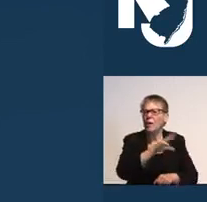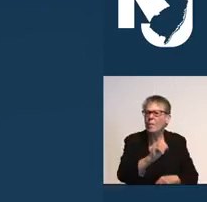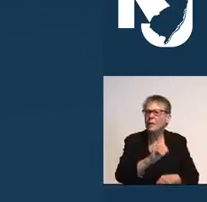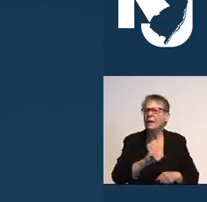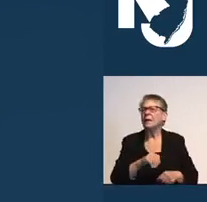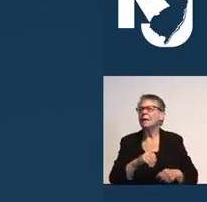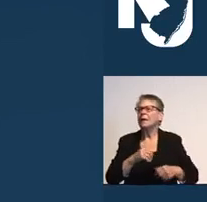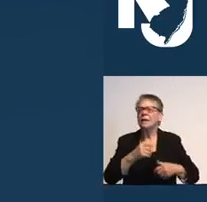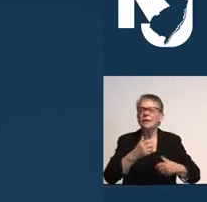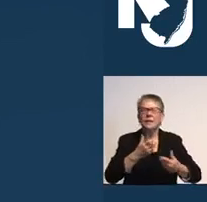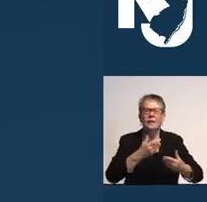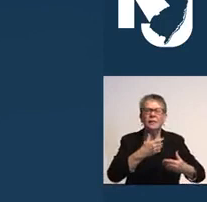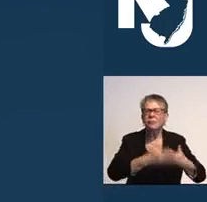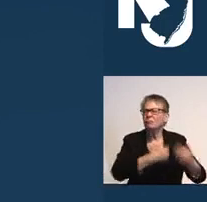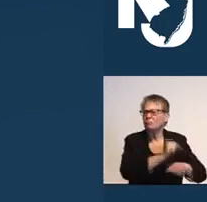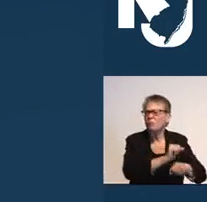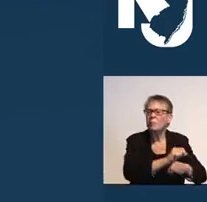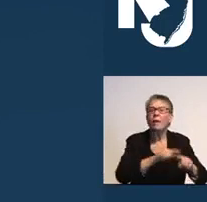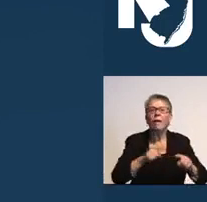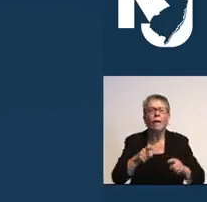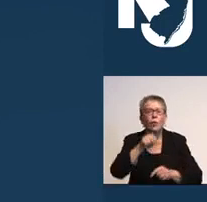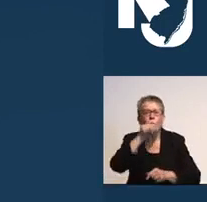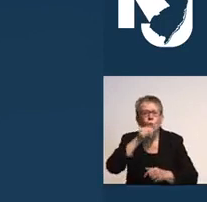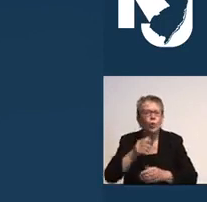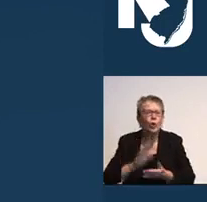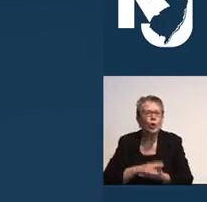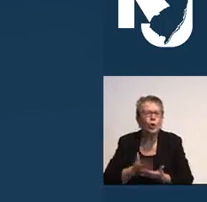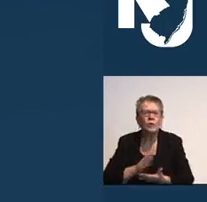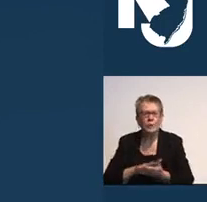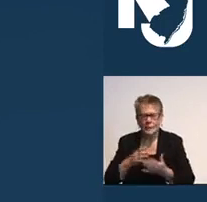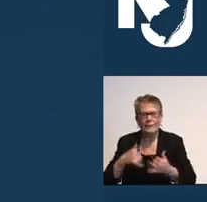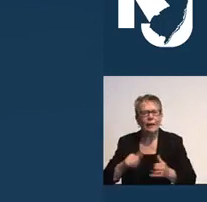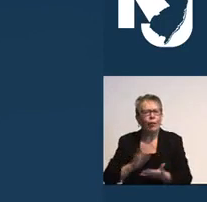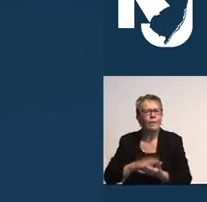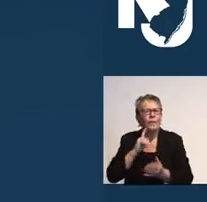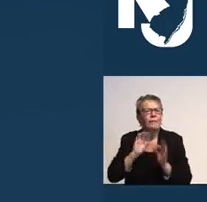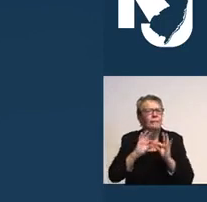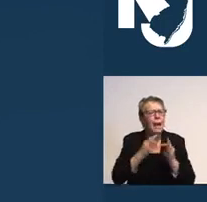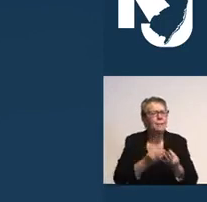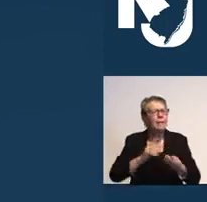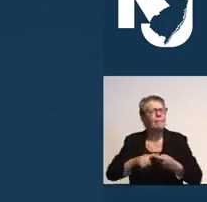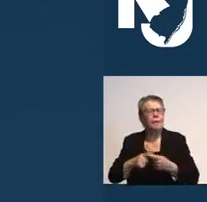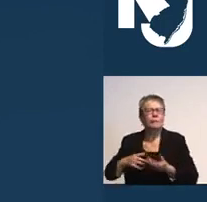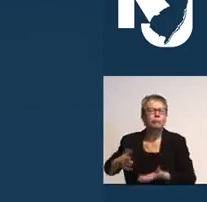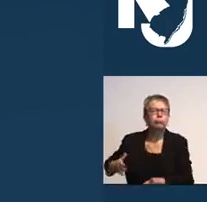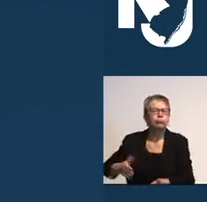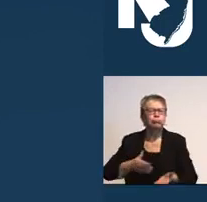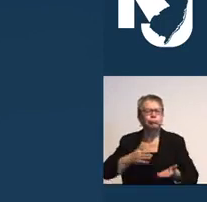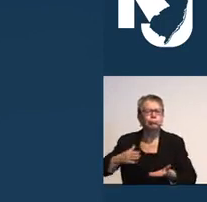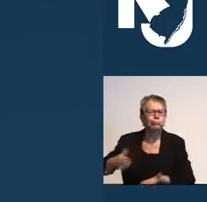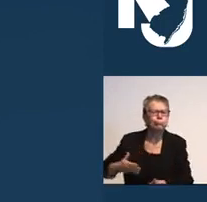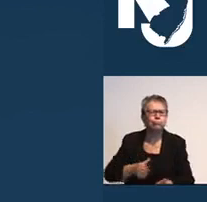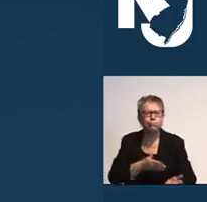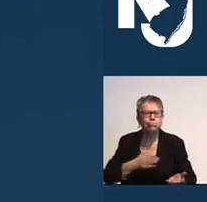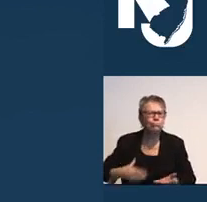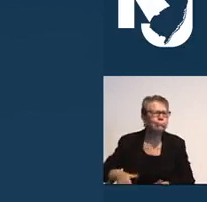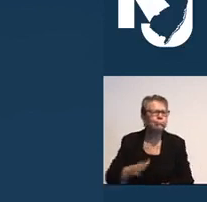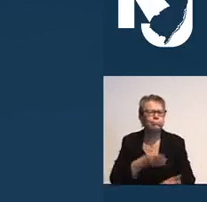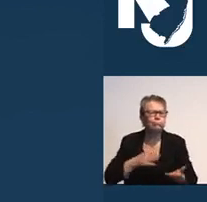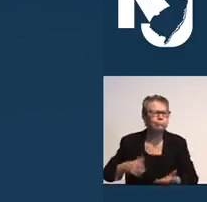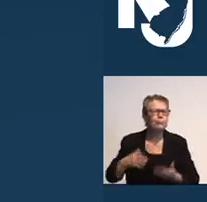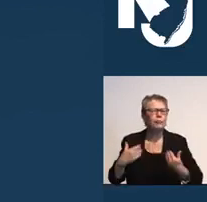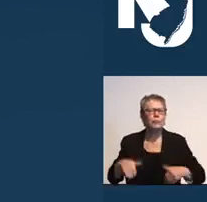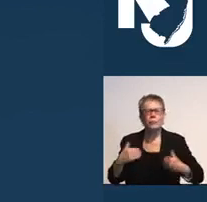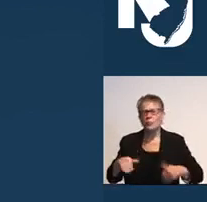and friends as a sign of love. Those meals, by the way, educated by his Peruvian upbringing and influenced by French